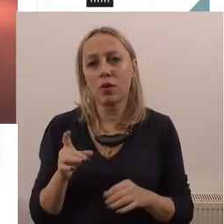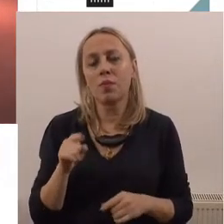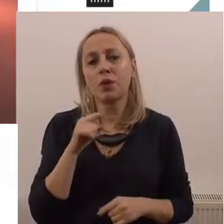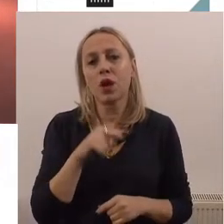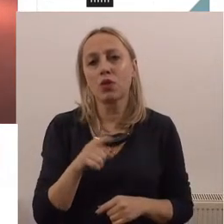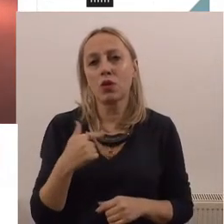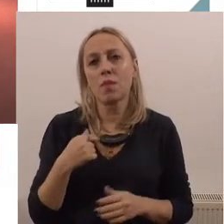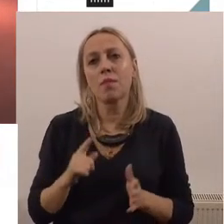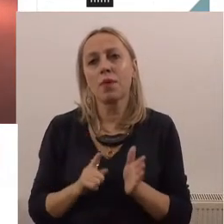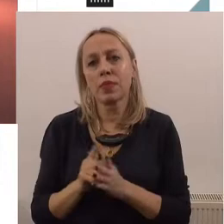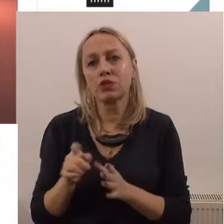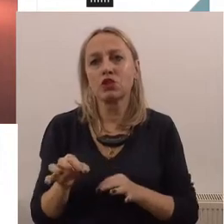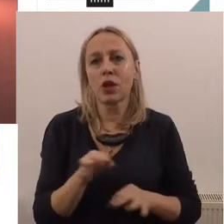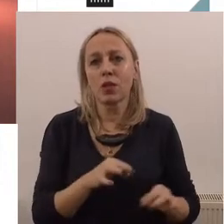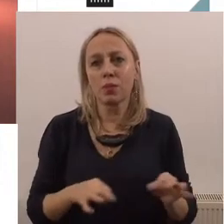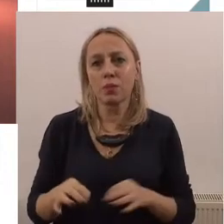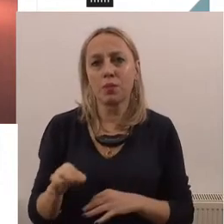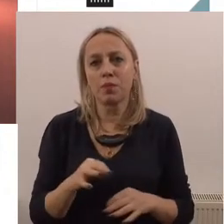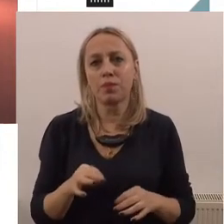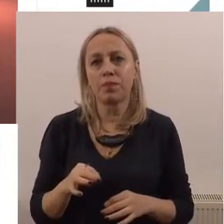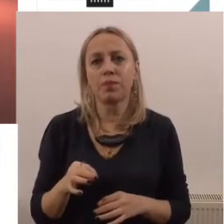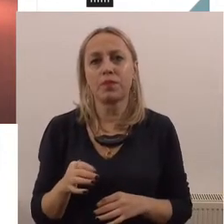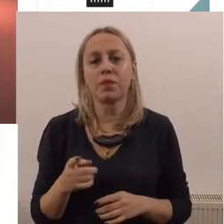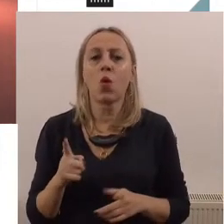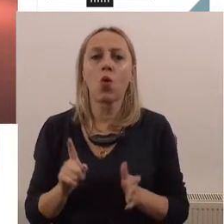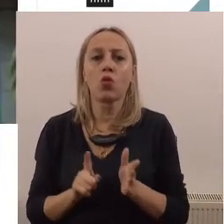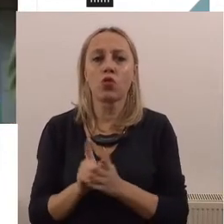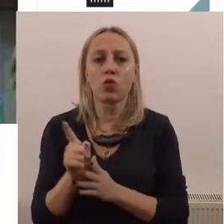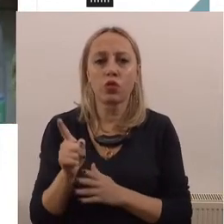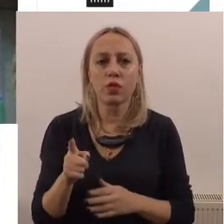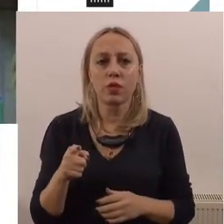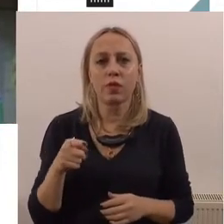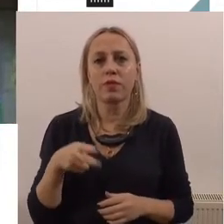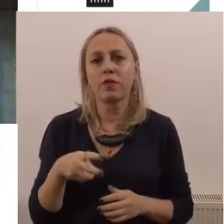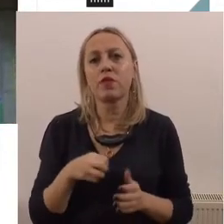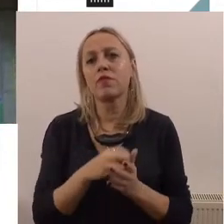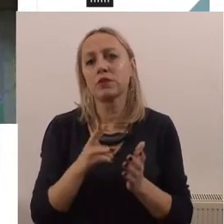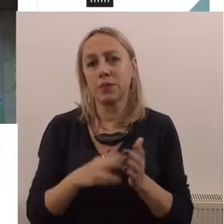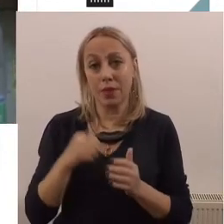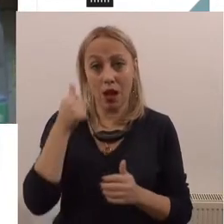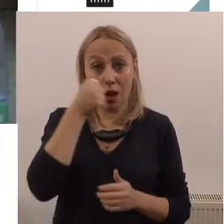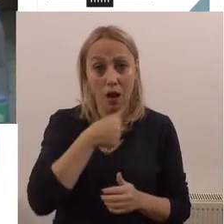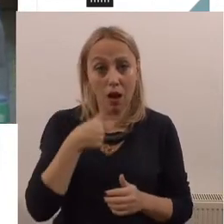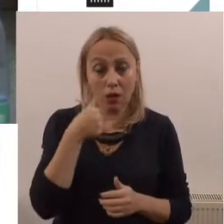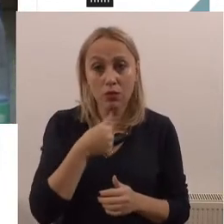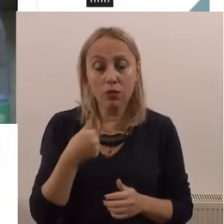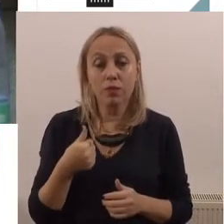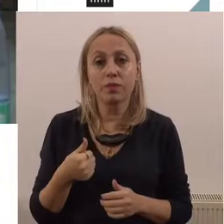Let me say a couple of words about how we started this project. It started in